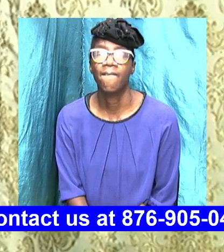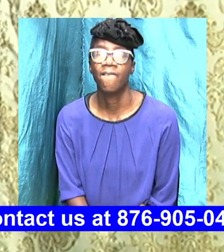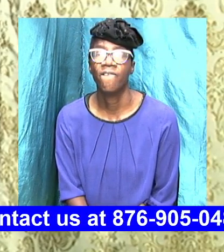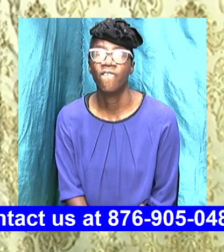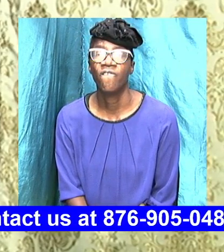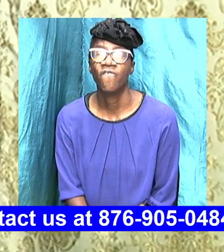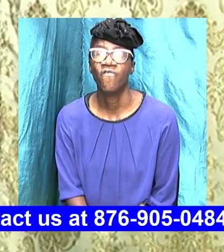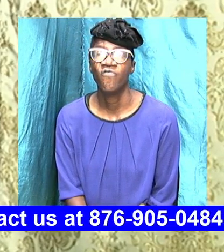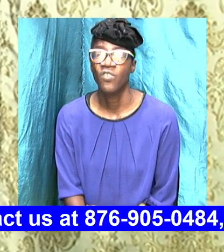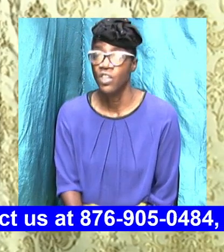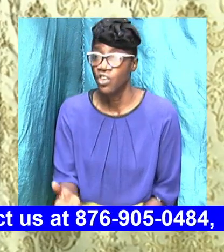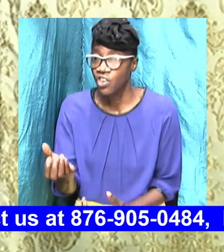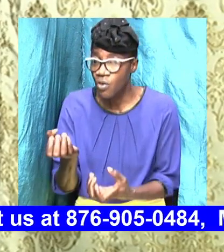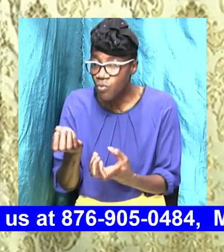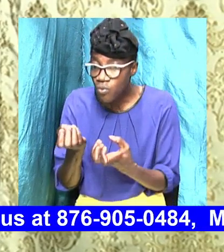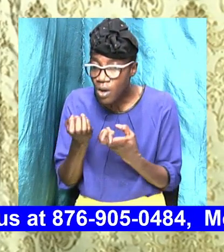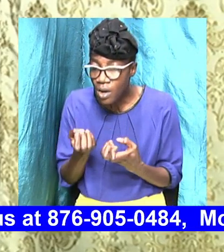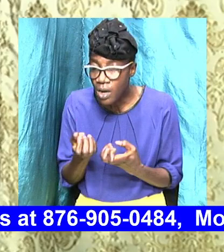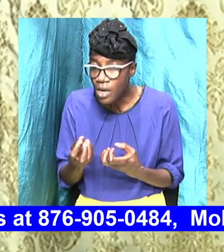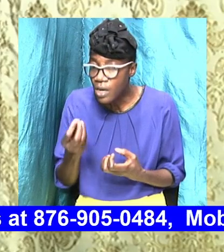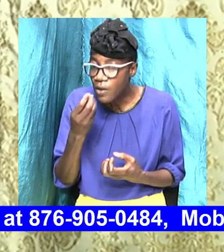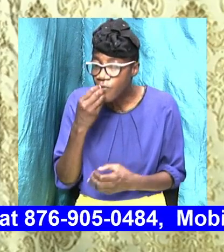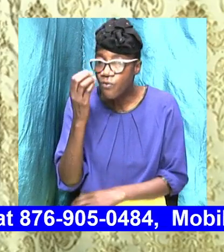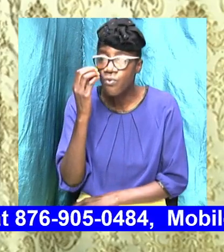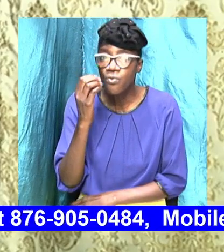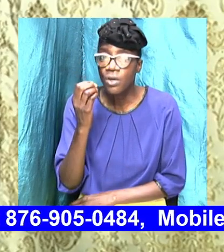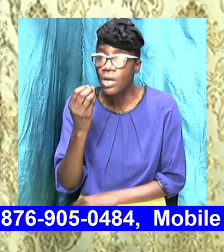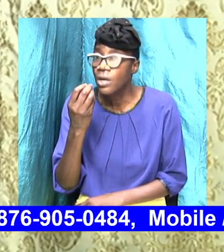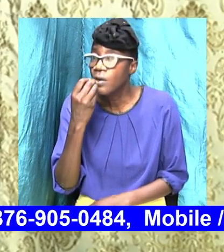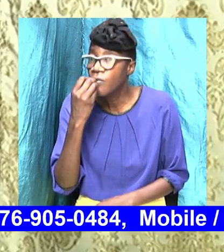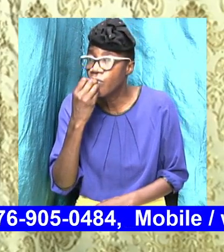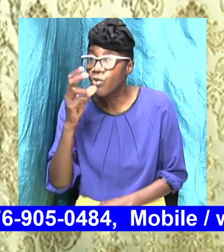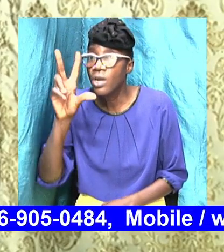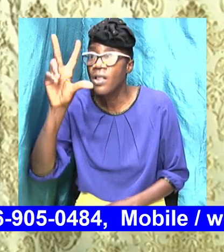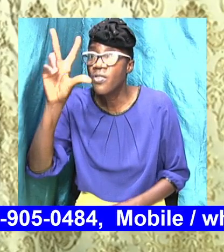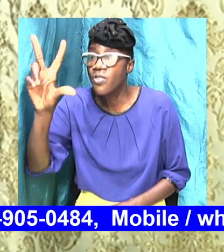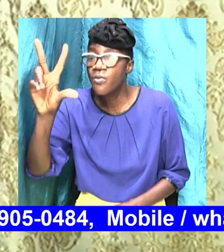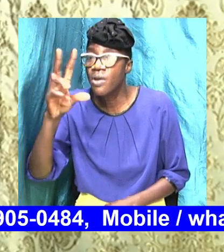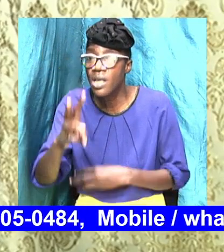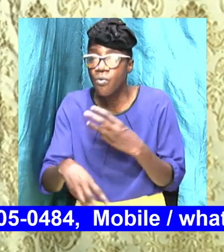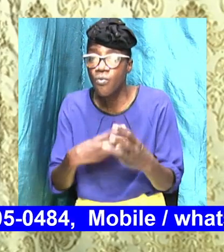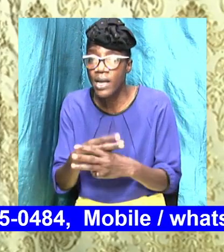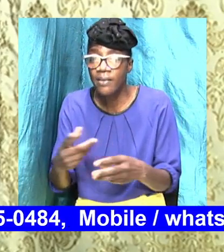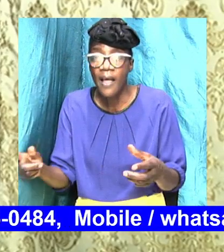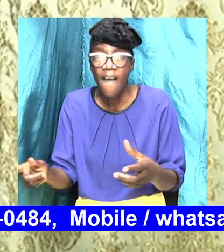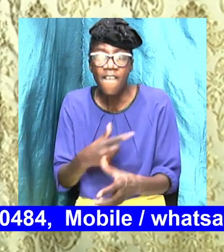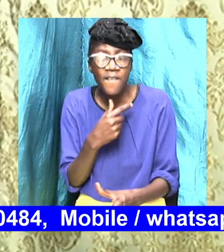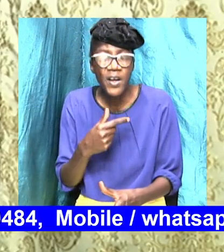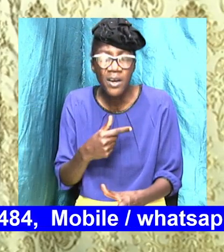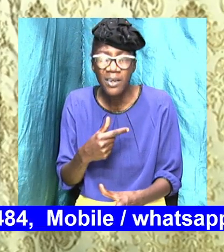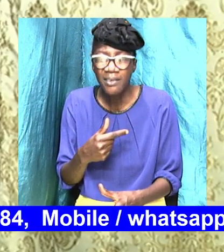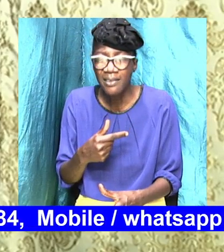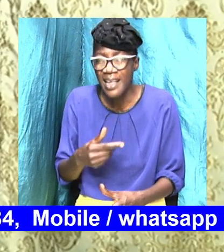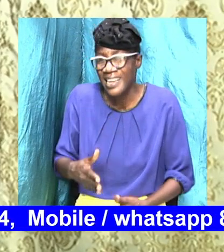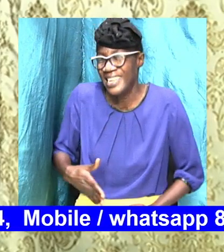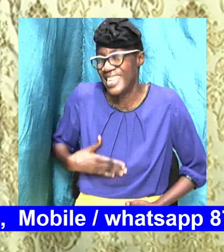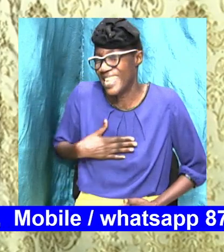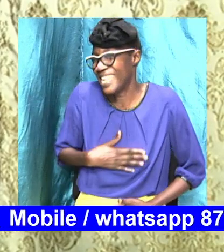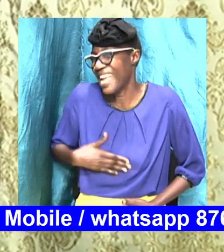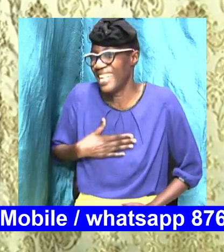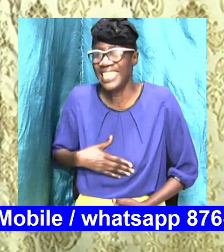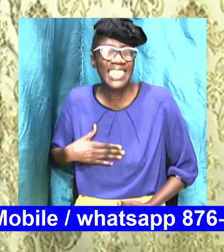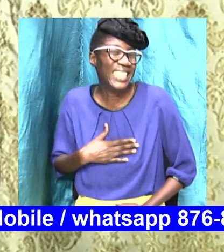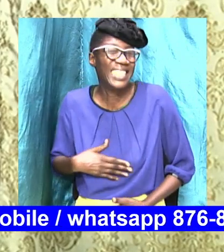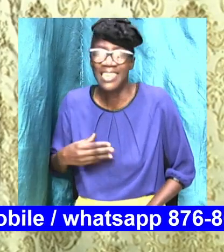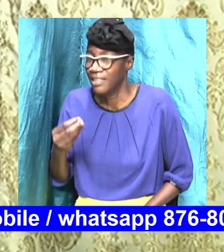She coveted the fruit tree, the fruit, in three ways. First, it was appealing to her appetite. John refers to this